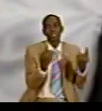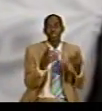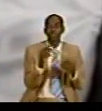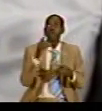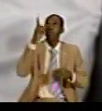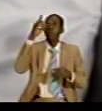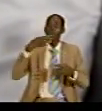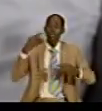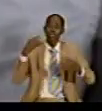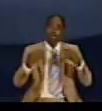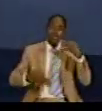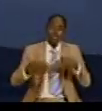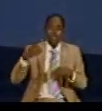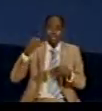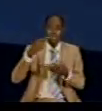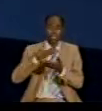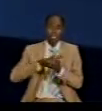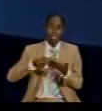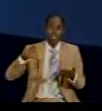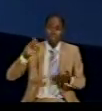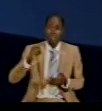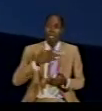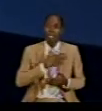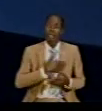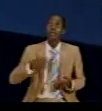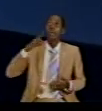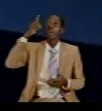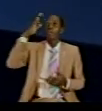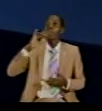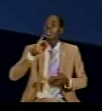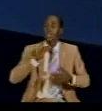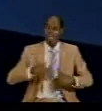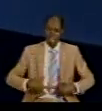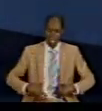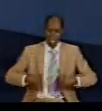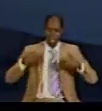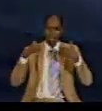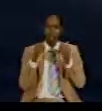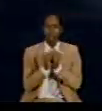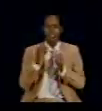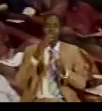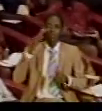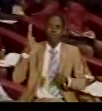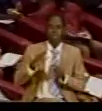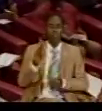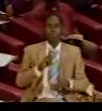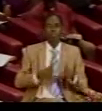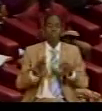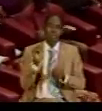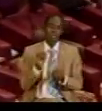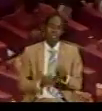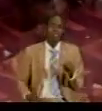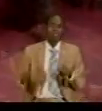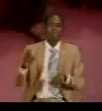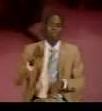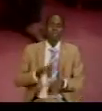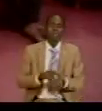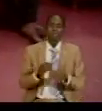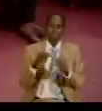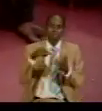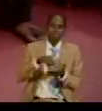and God is angry with the wicked every day. Rise up and talk to the Lord in